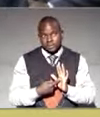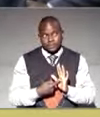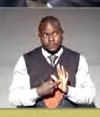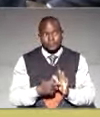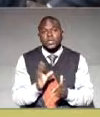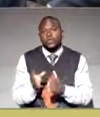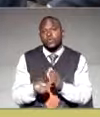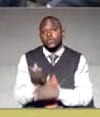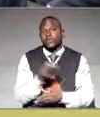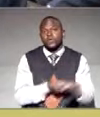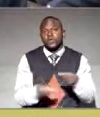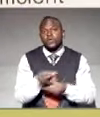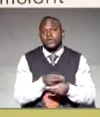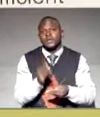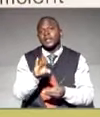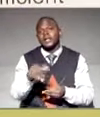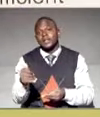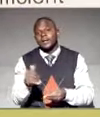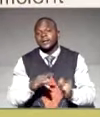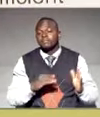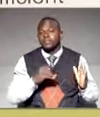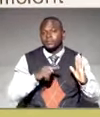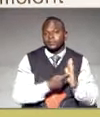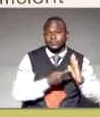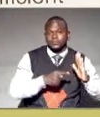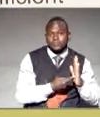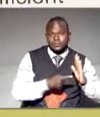Growth of the economy is yet another.